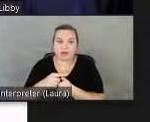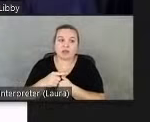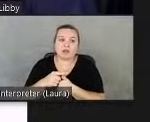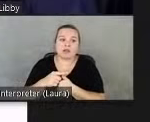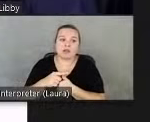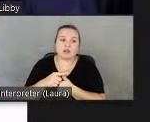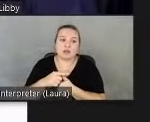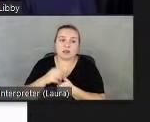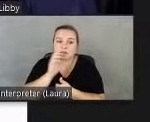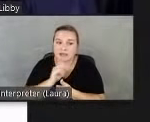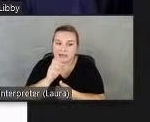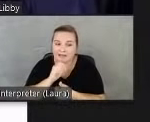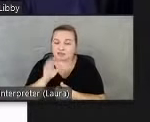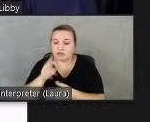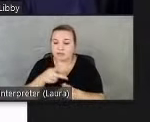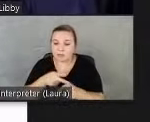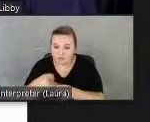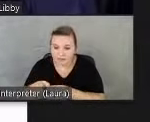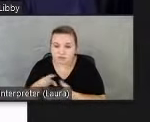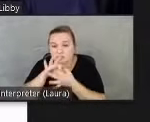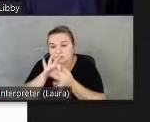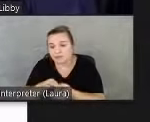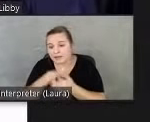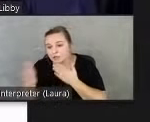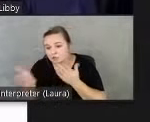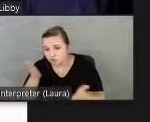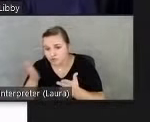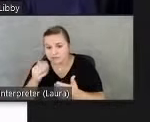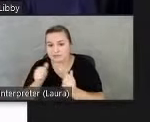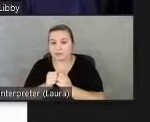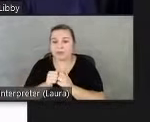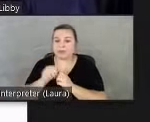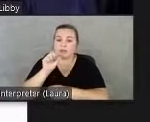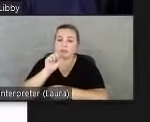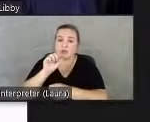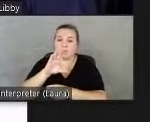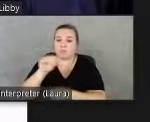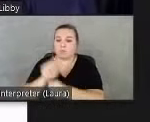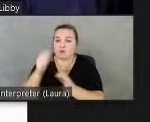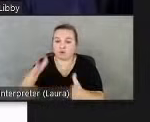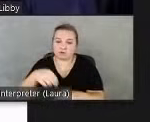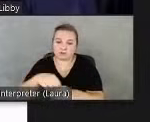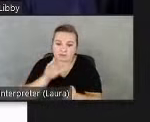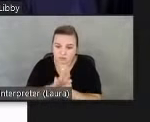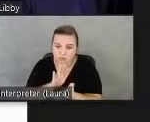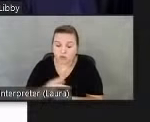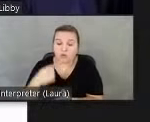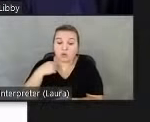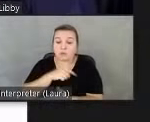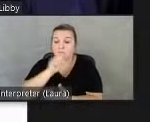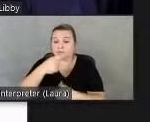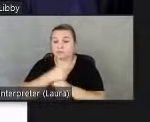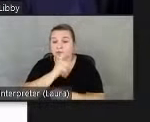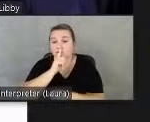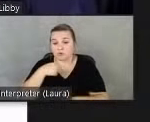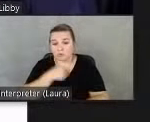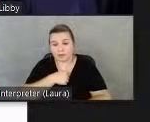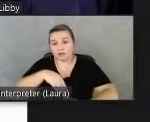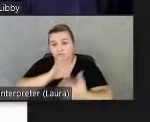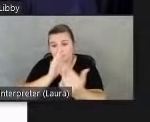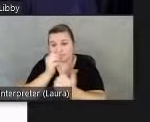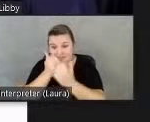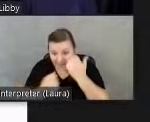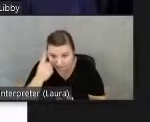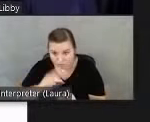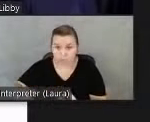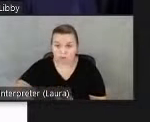and paraprofessionals, related services personnel. We'll talk a little bit about them in a few minutes, because we need to make sure that we address everyone's